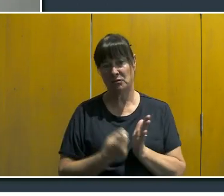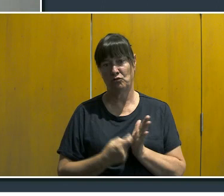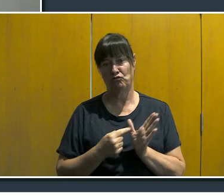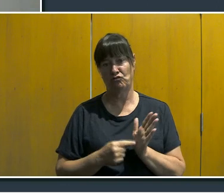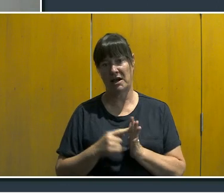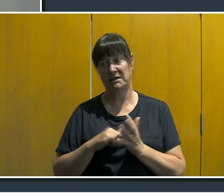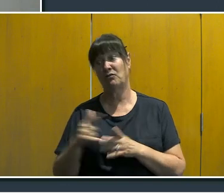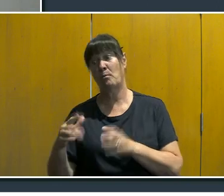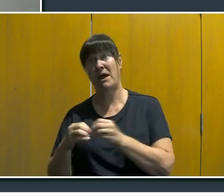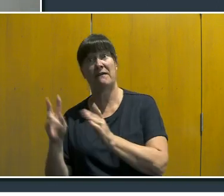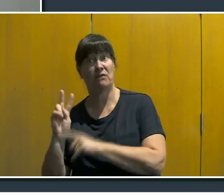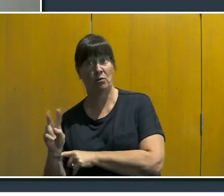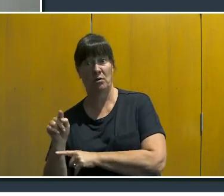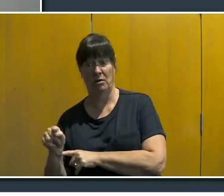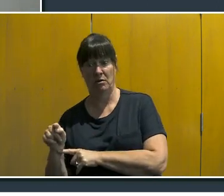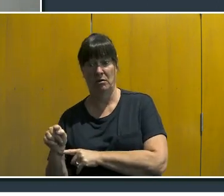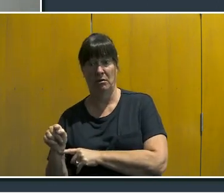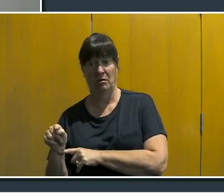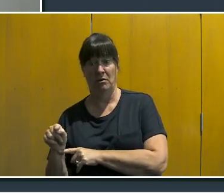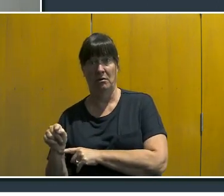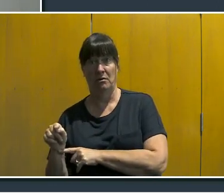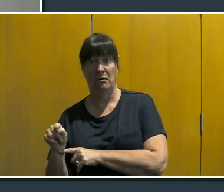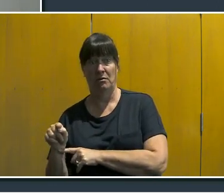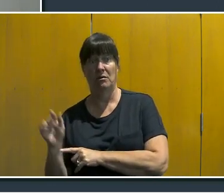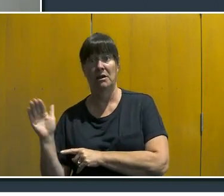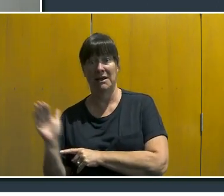Bayview, historically coming from the